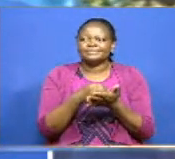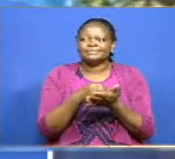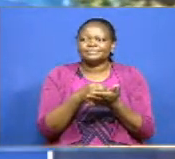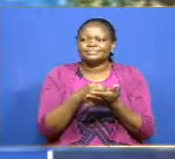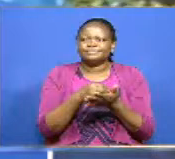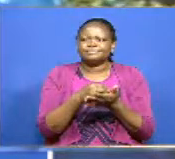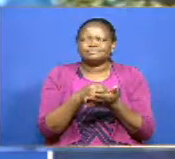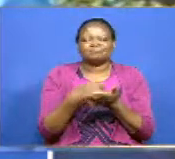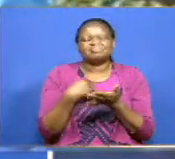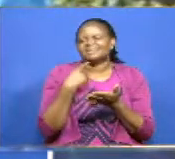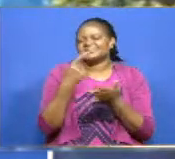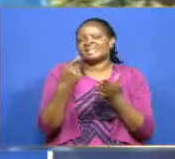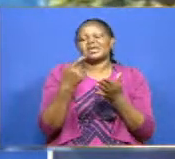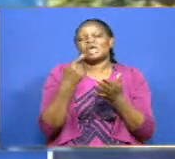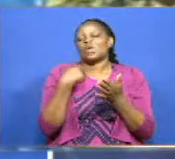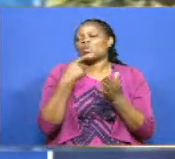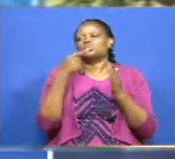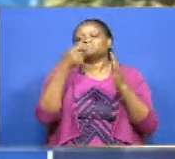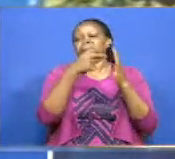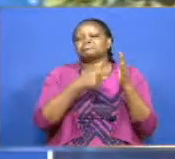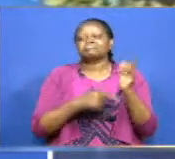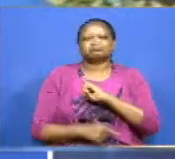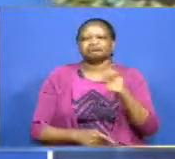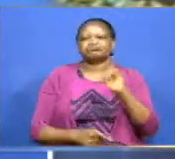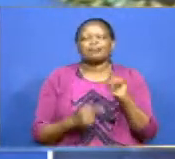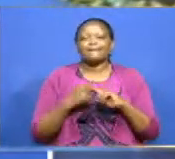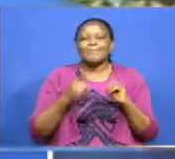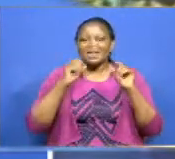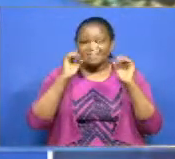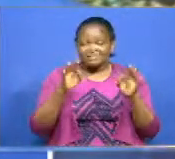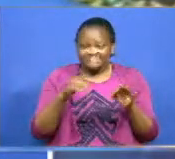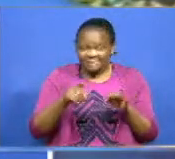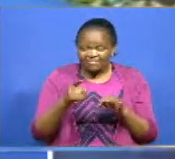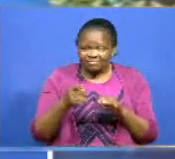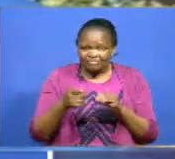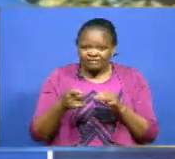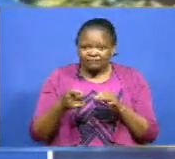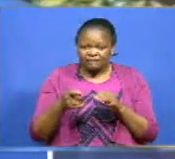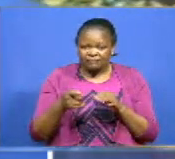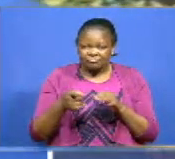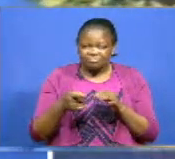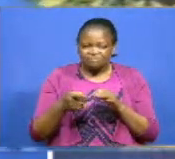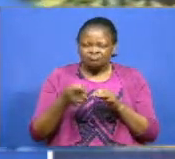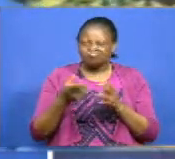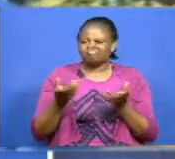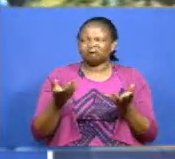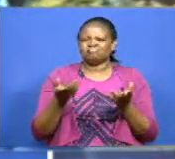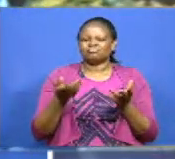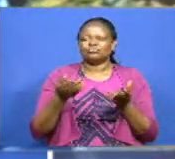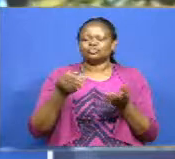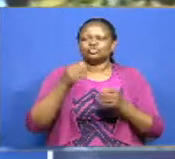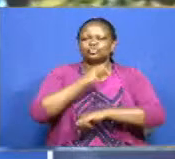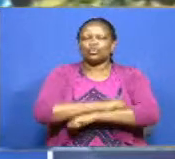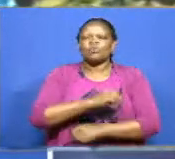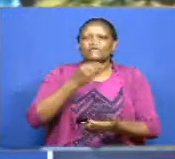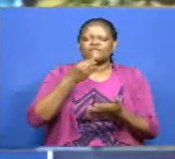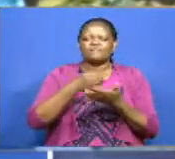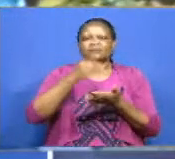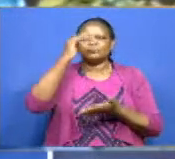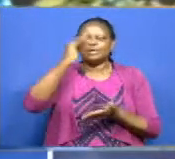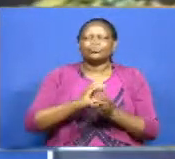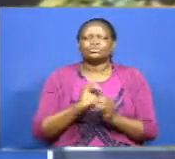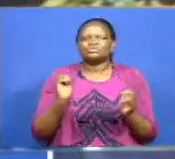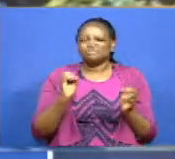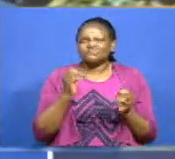I'm not going to name them, but if they don't walk back, some of them are in Nairobi, why should you be happy to